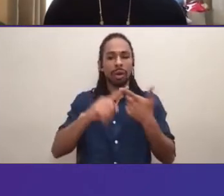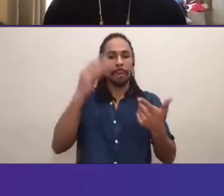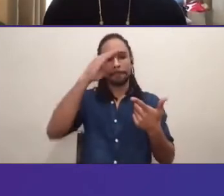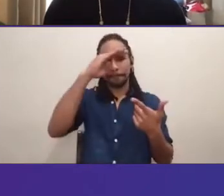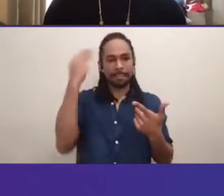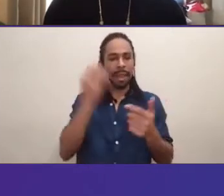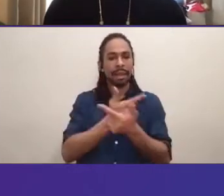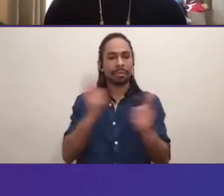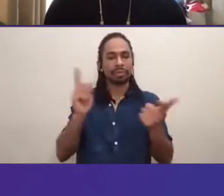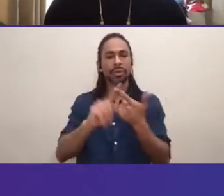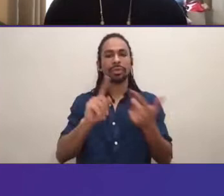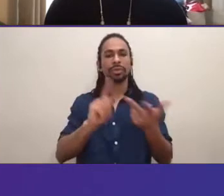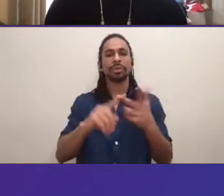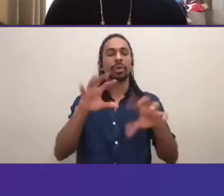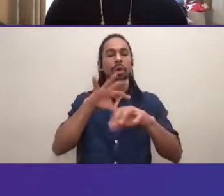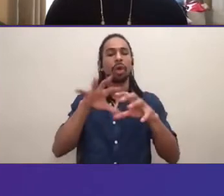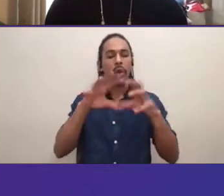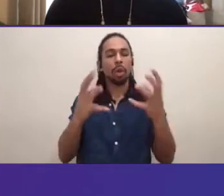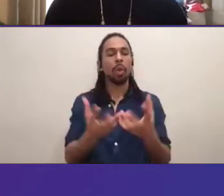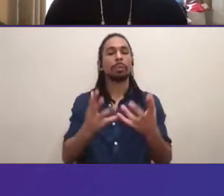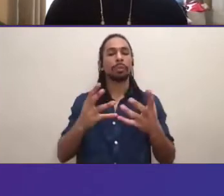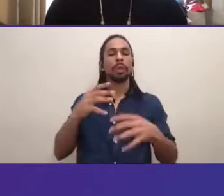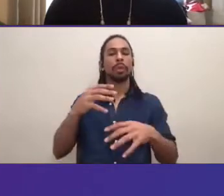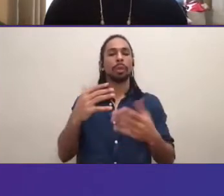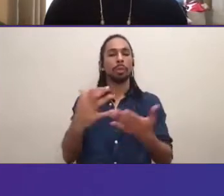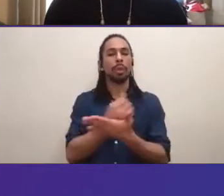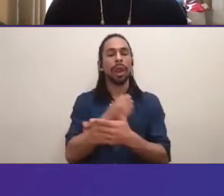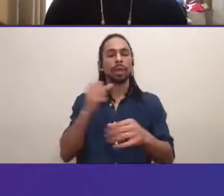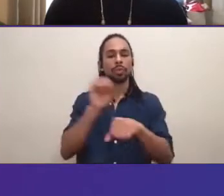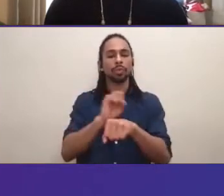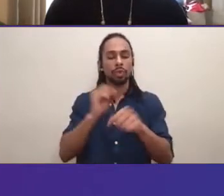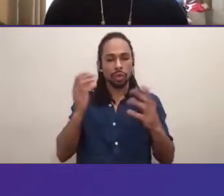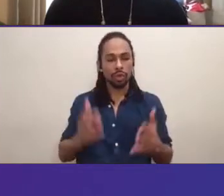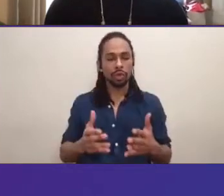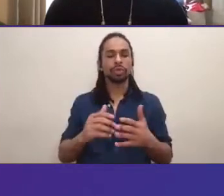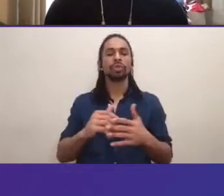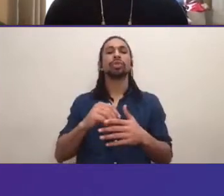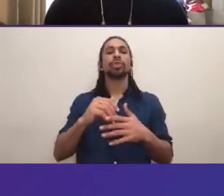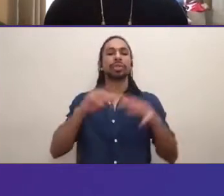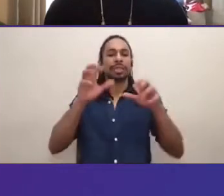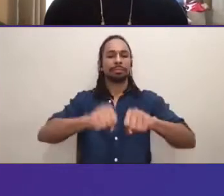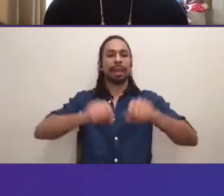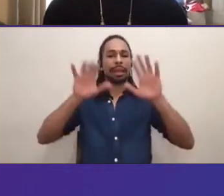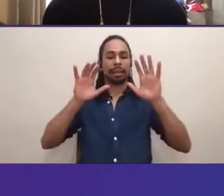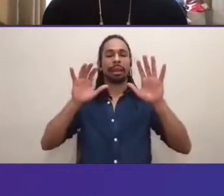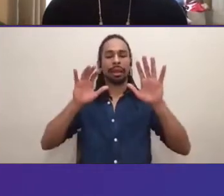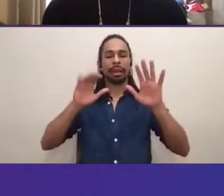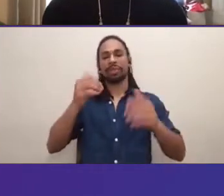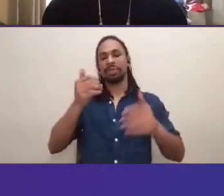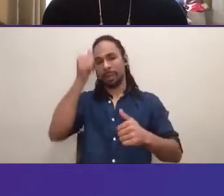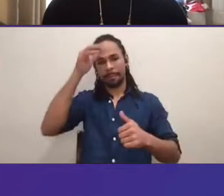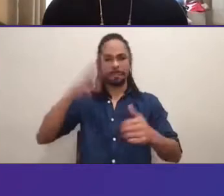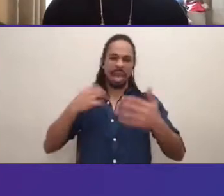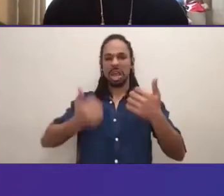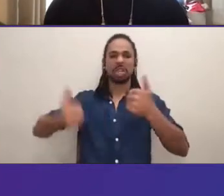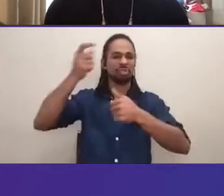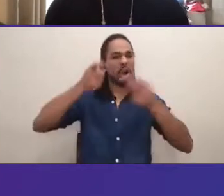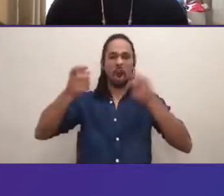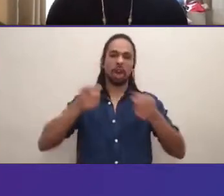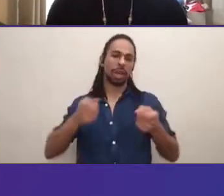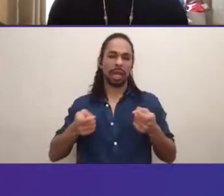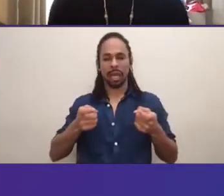patriarchy, and global wage workers. And as Jumatatu has outlined in the